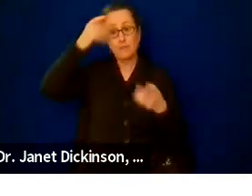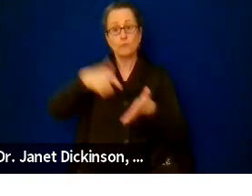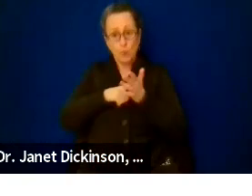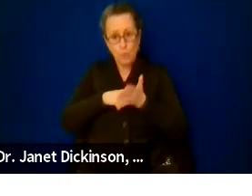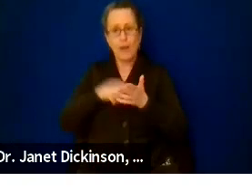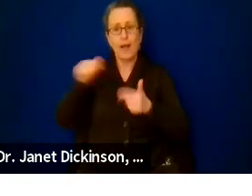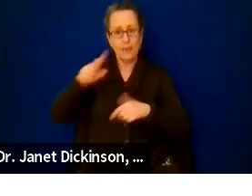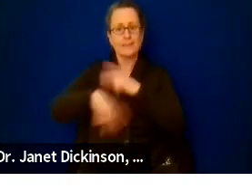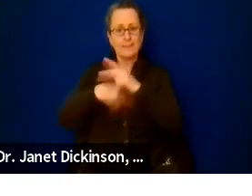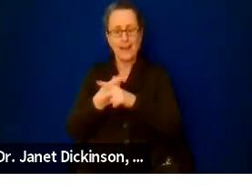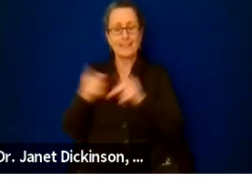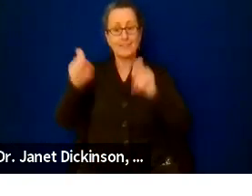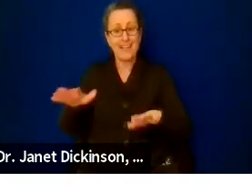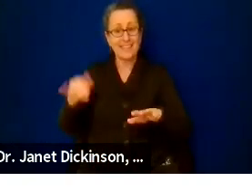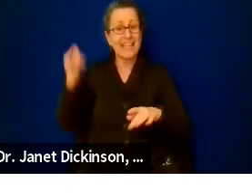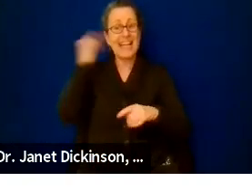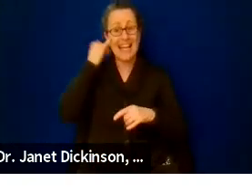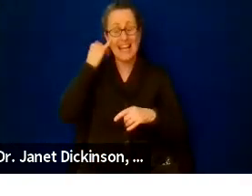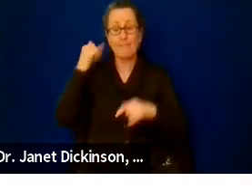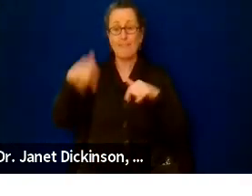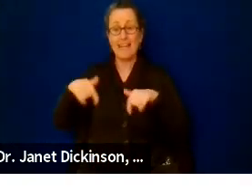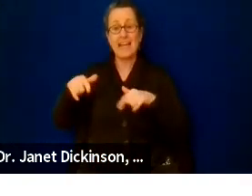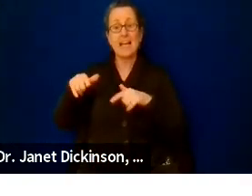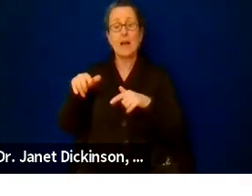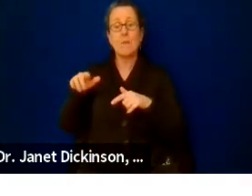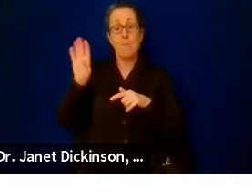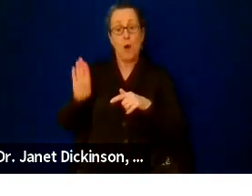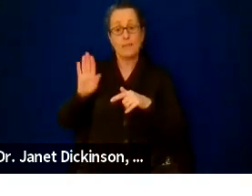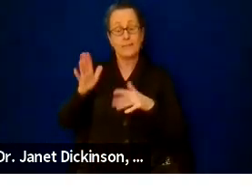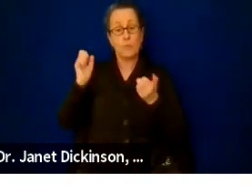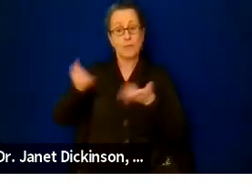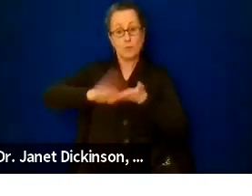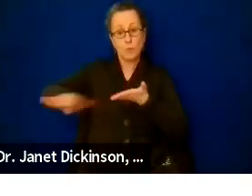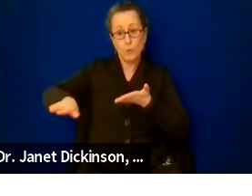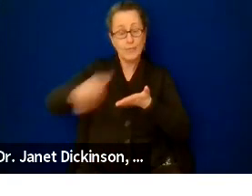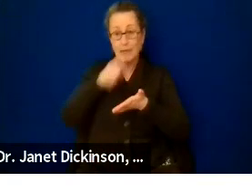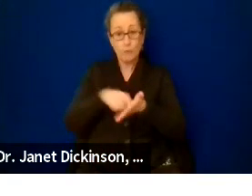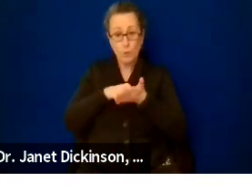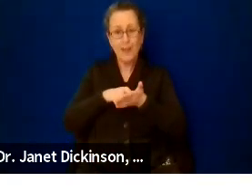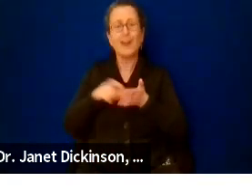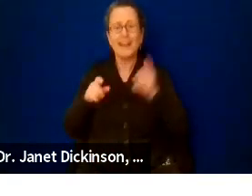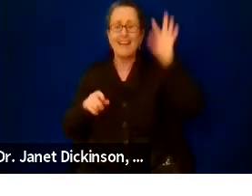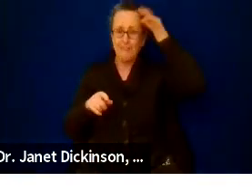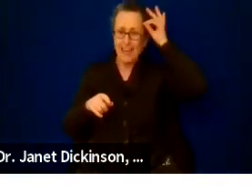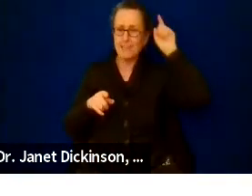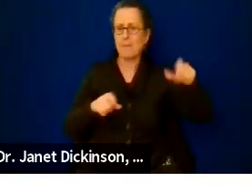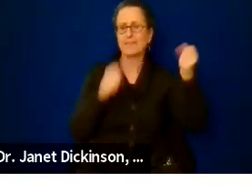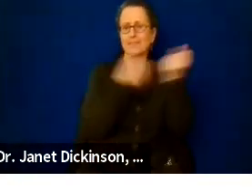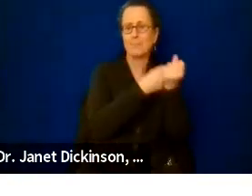Department to be able to not administer MCAS testing.